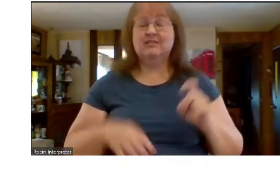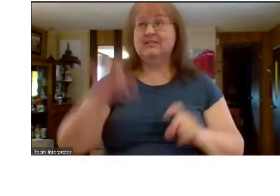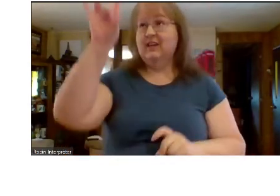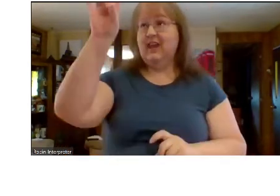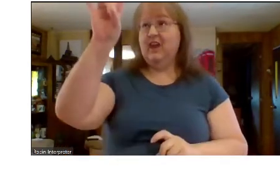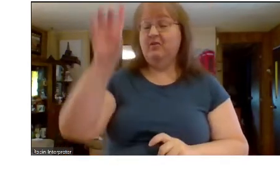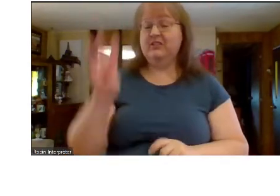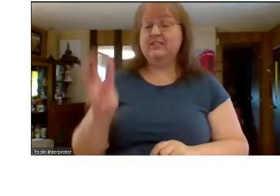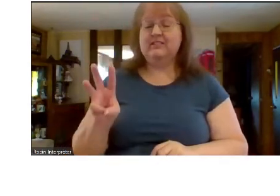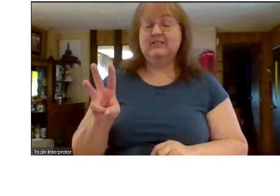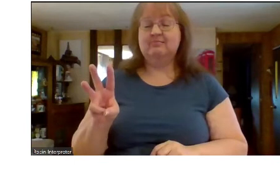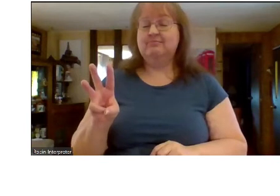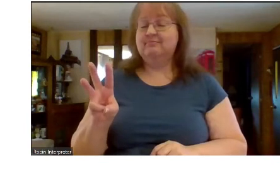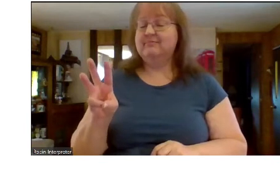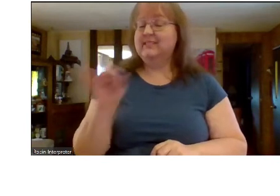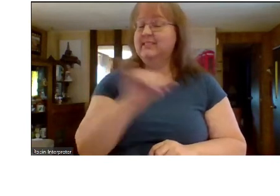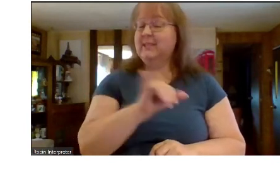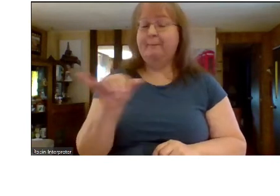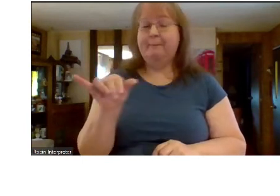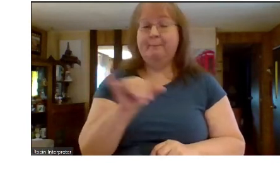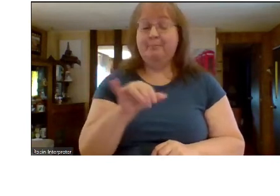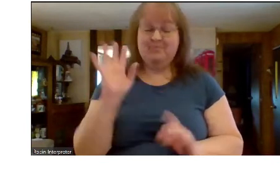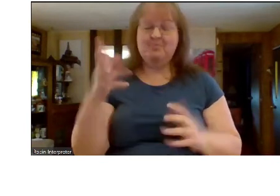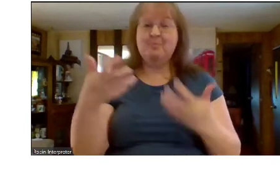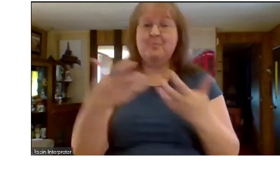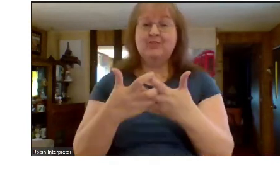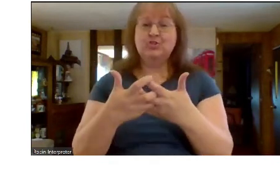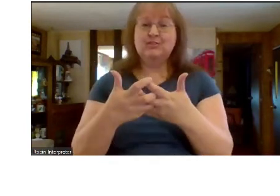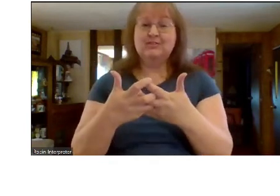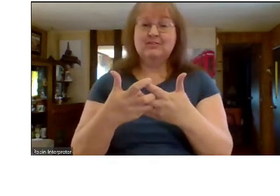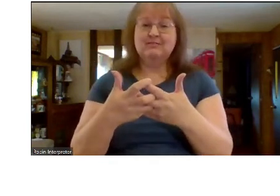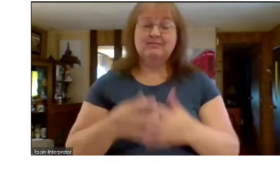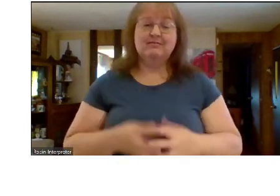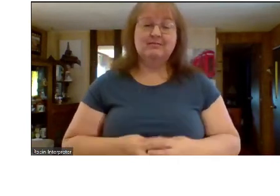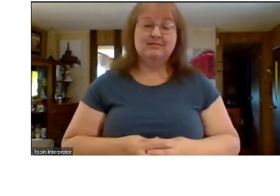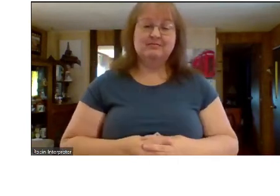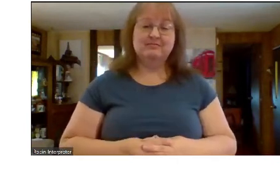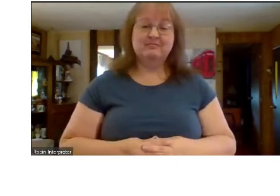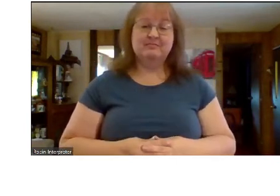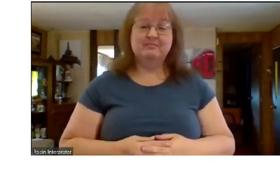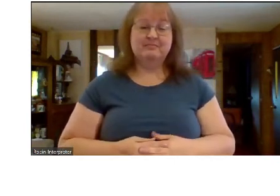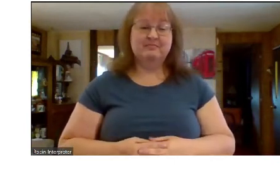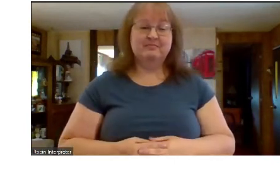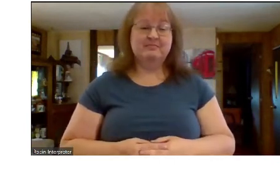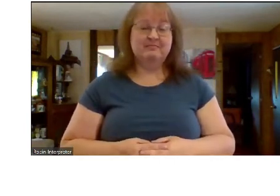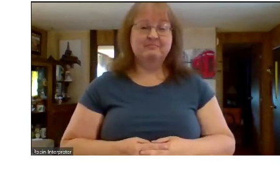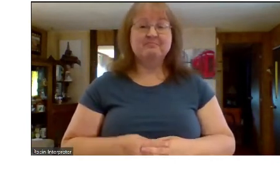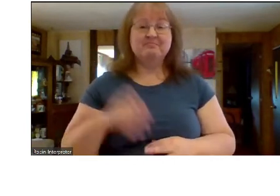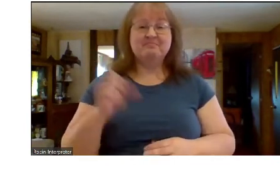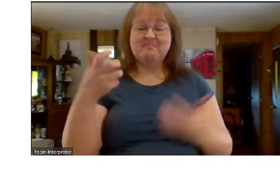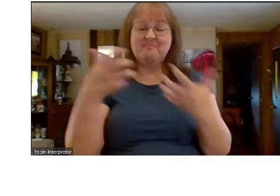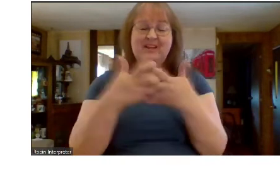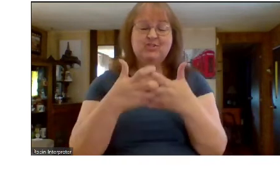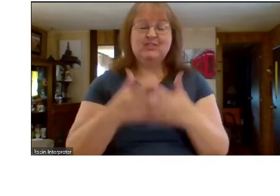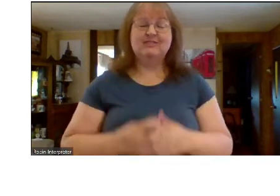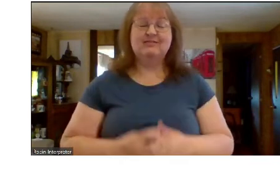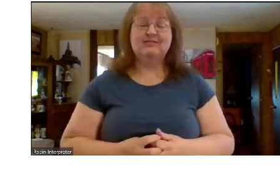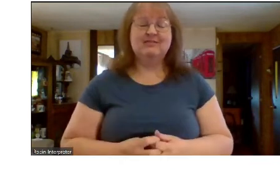7 over x is the same thing as 8 over 6. 8 over 6 is the same thing as 7 over x. So that one matches.